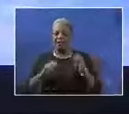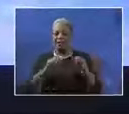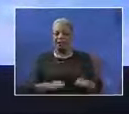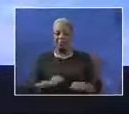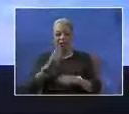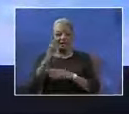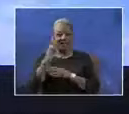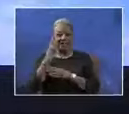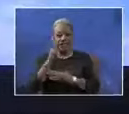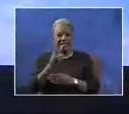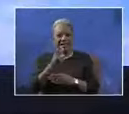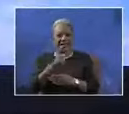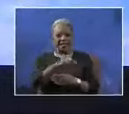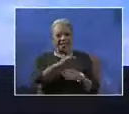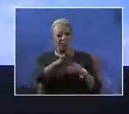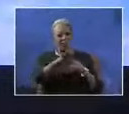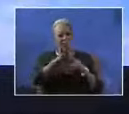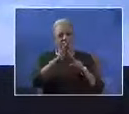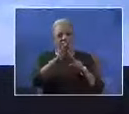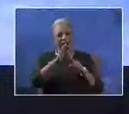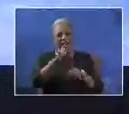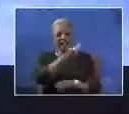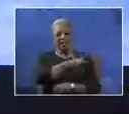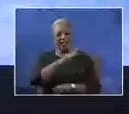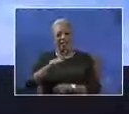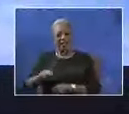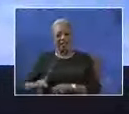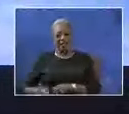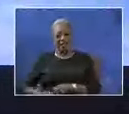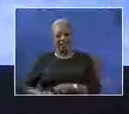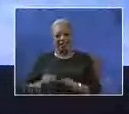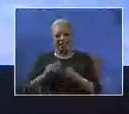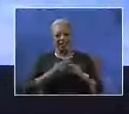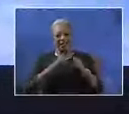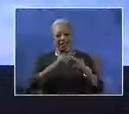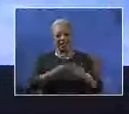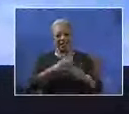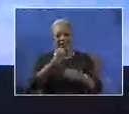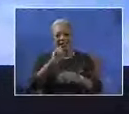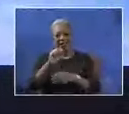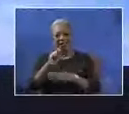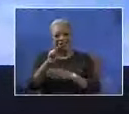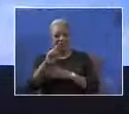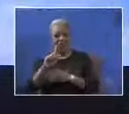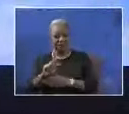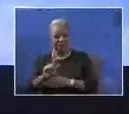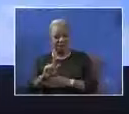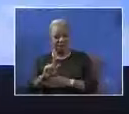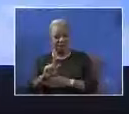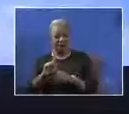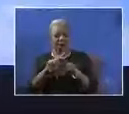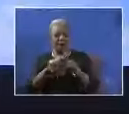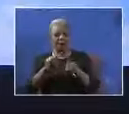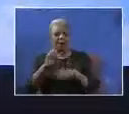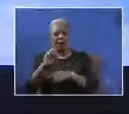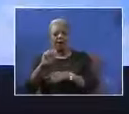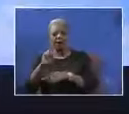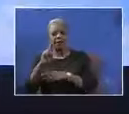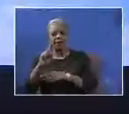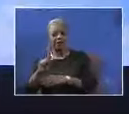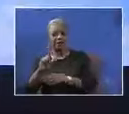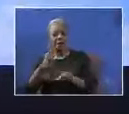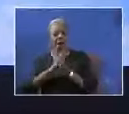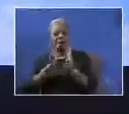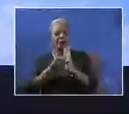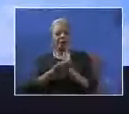Saul. So they're boasting in Saul, and Saul proved to be a disappointment. And then at the end,